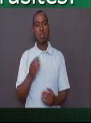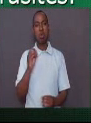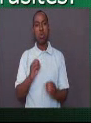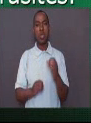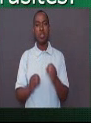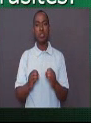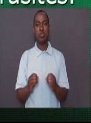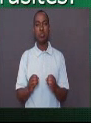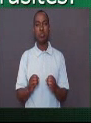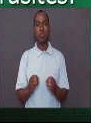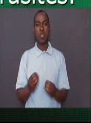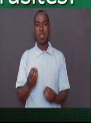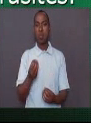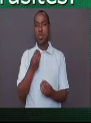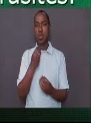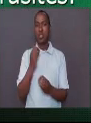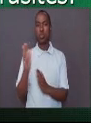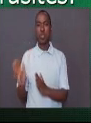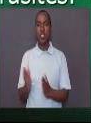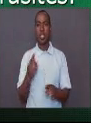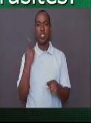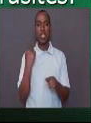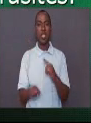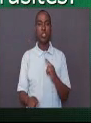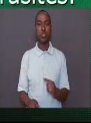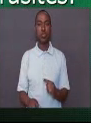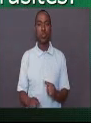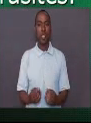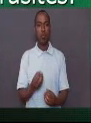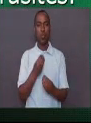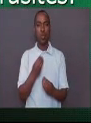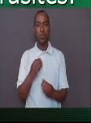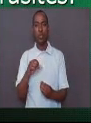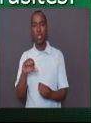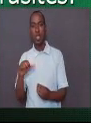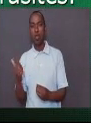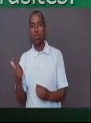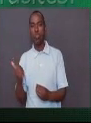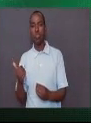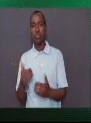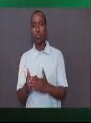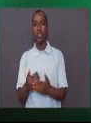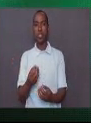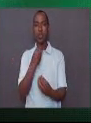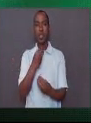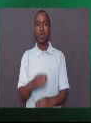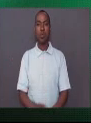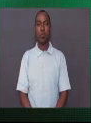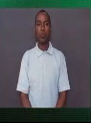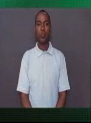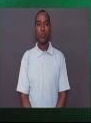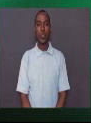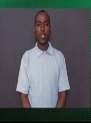that cannot photosynthesize and feed as parasites. The